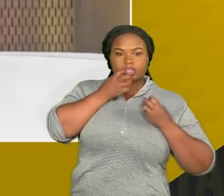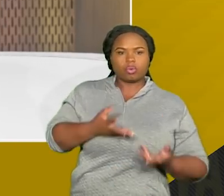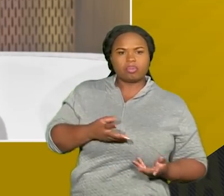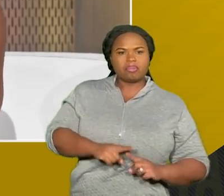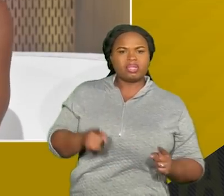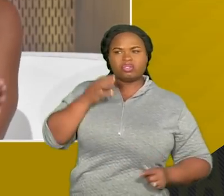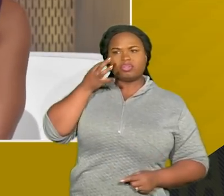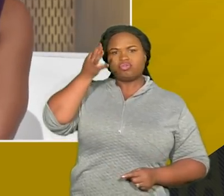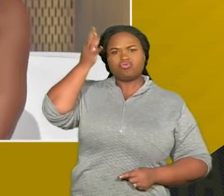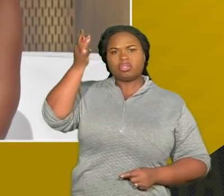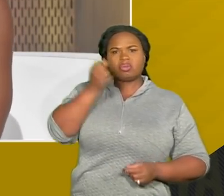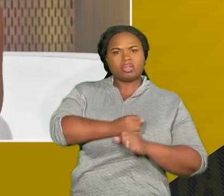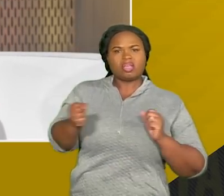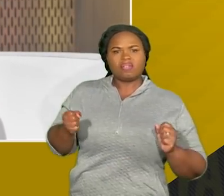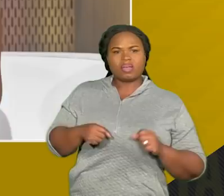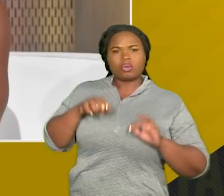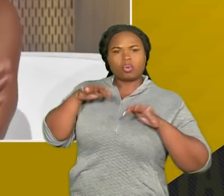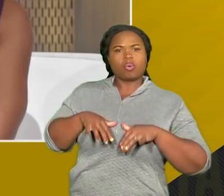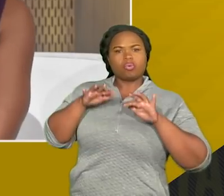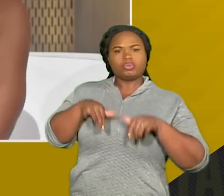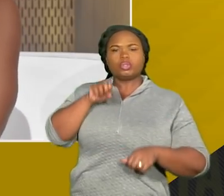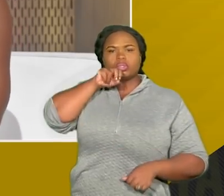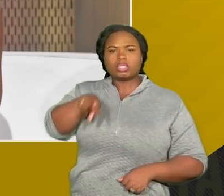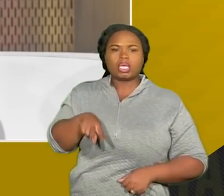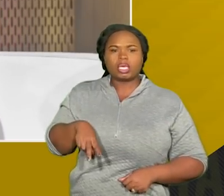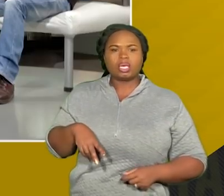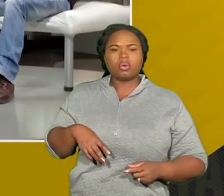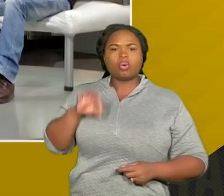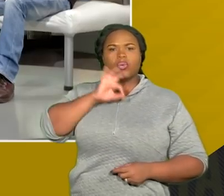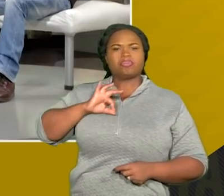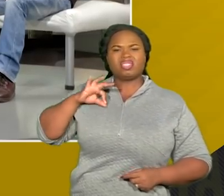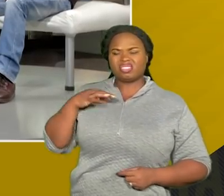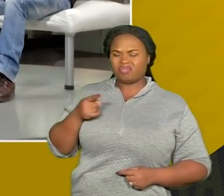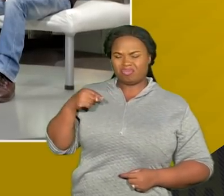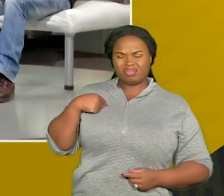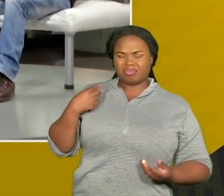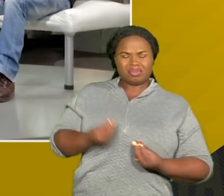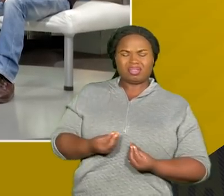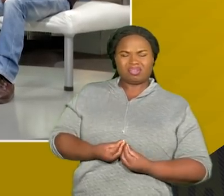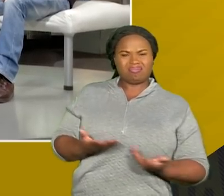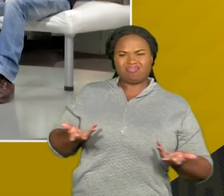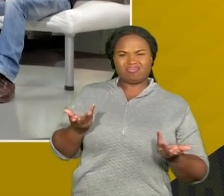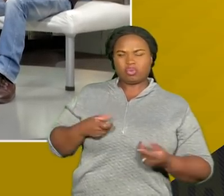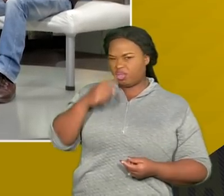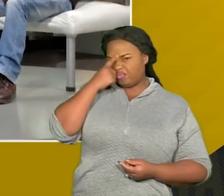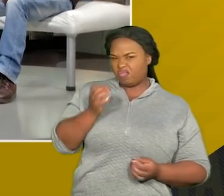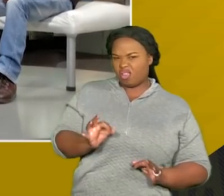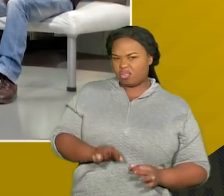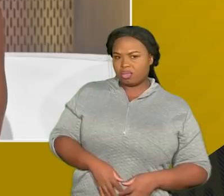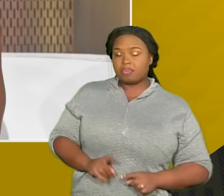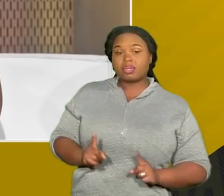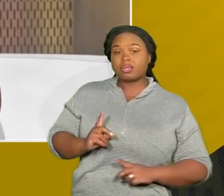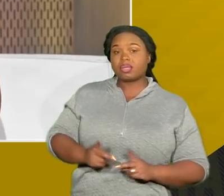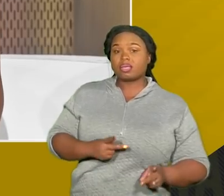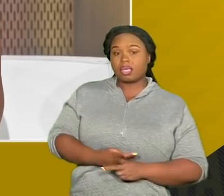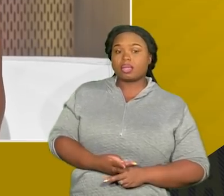never had a dream of umungoma or an ocean or a inyoga or beads, to you it's something that's far-fetched. But also it could be speaking